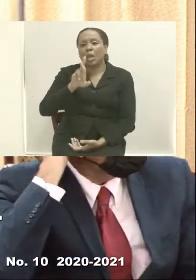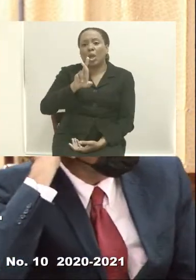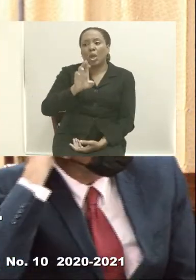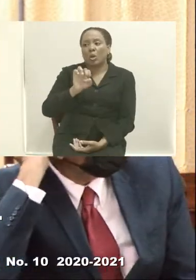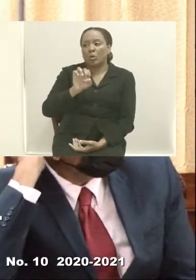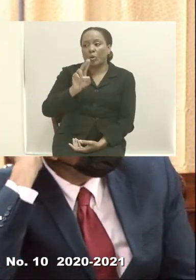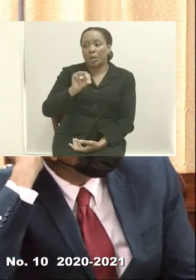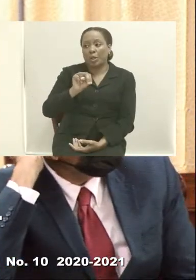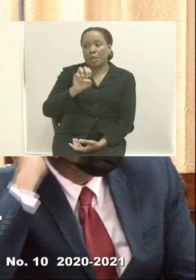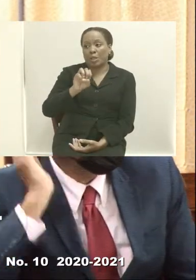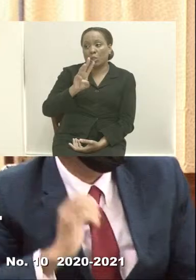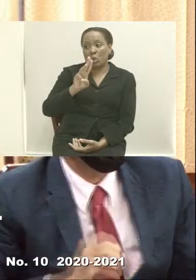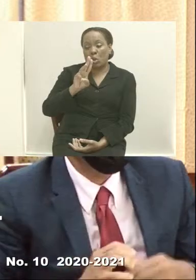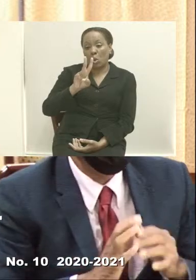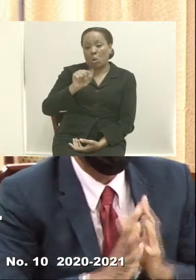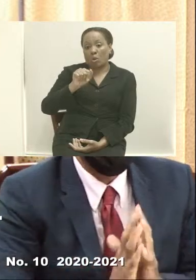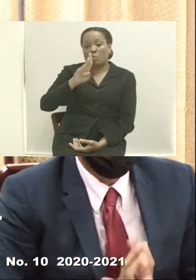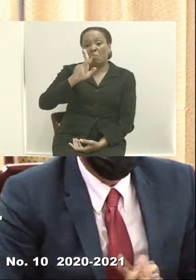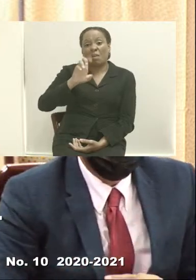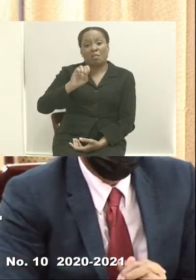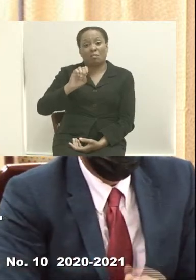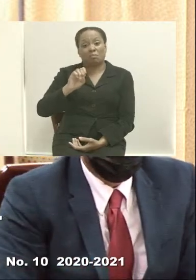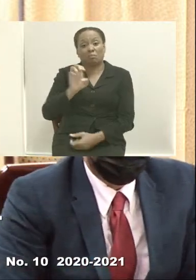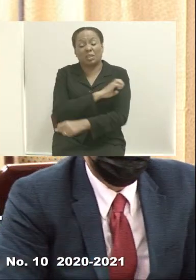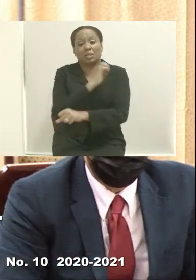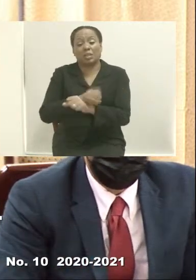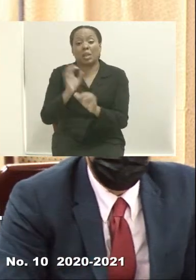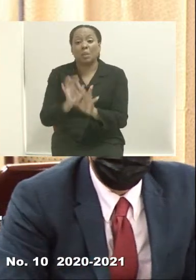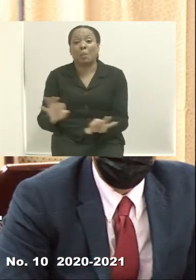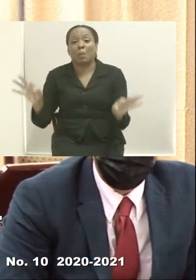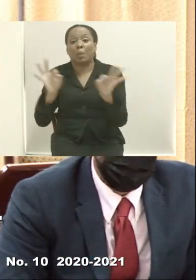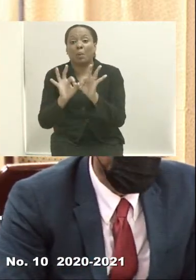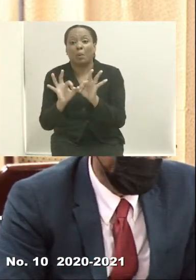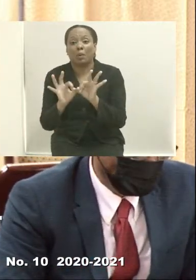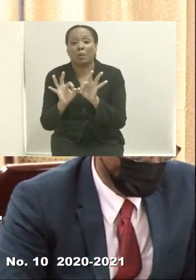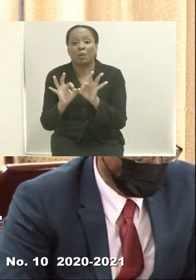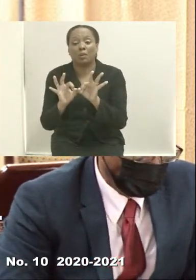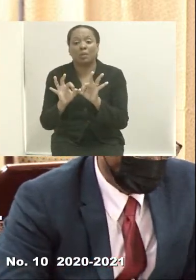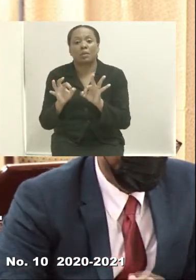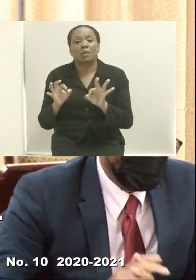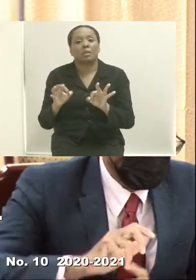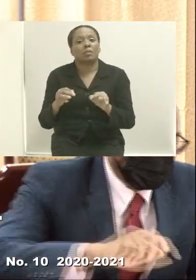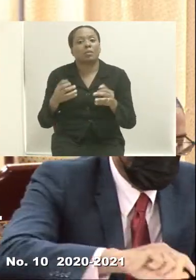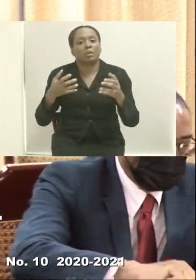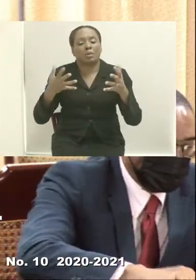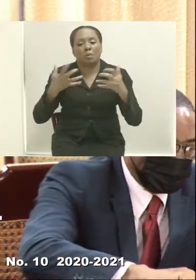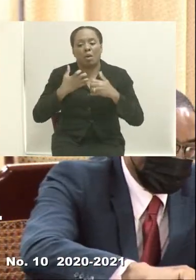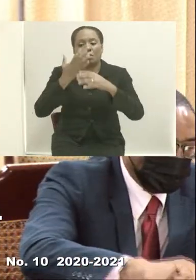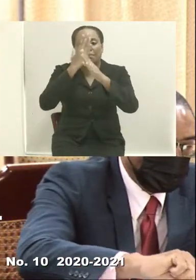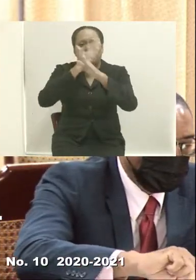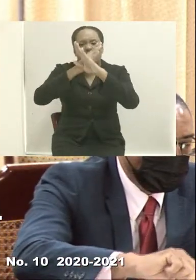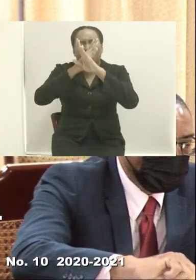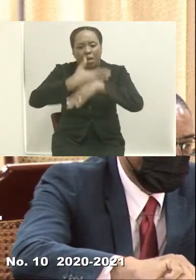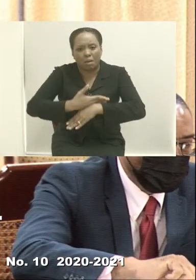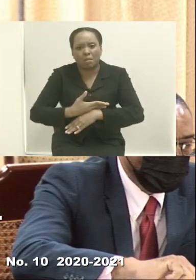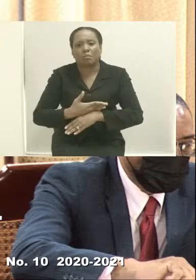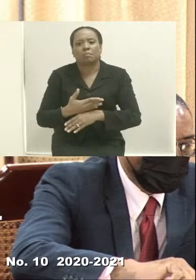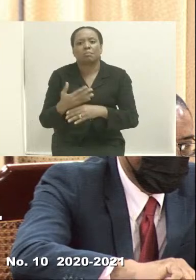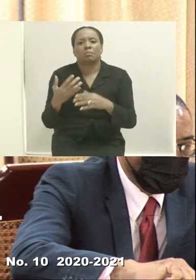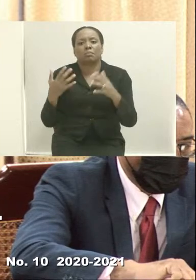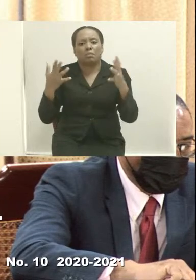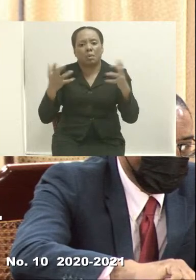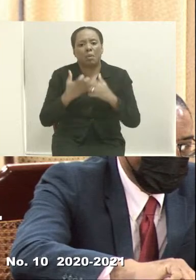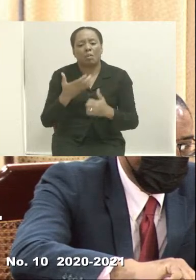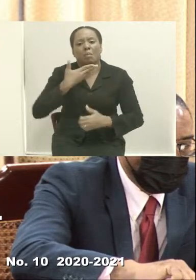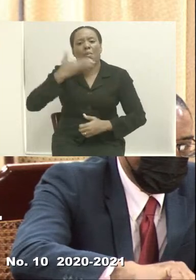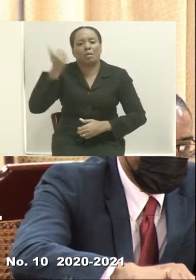some impediments long established and existing, and some tensions around that the policy that comes from this ministry should